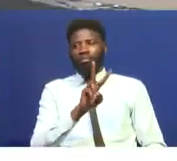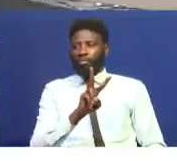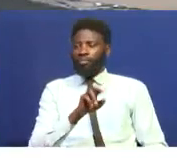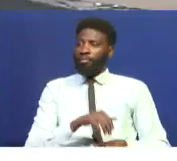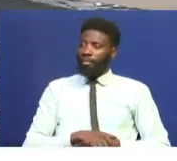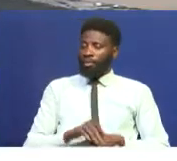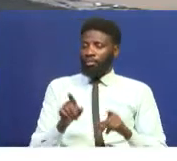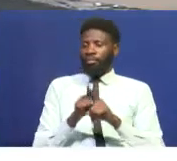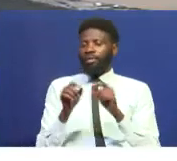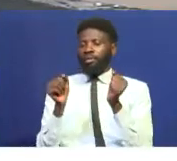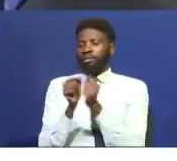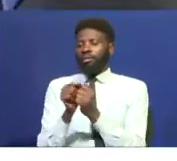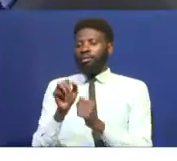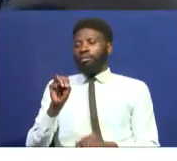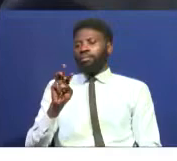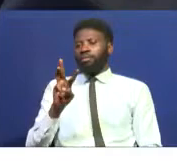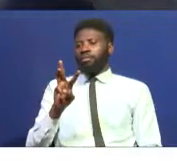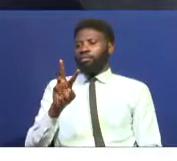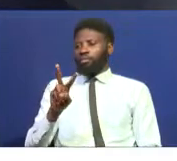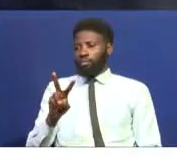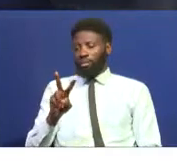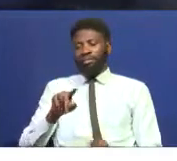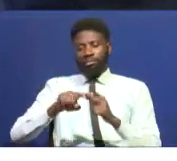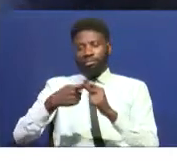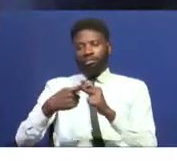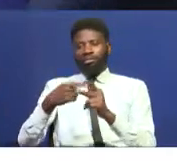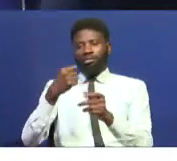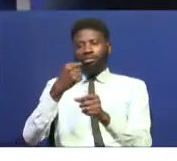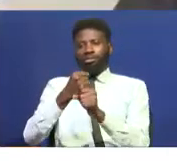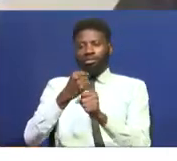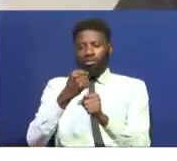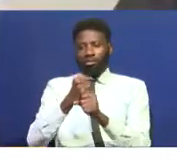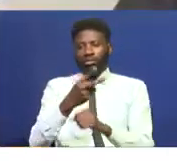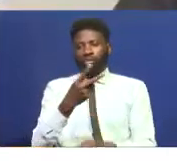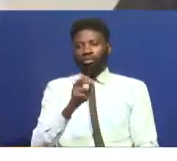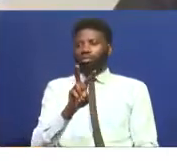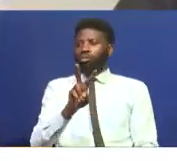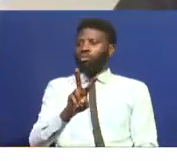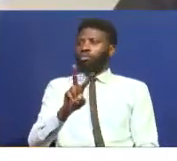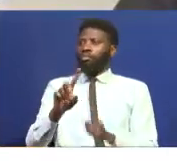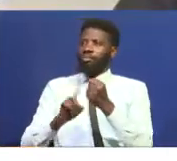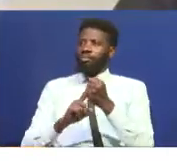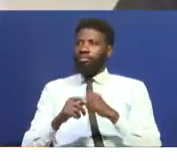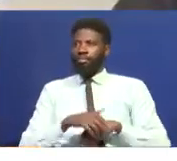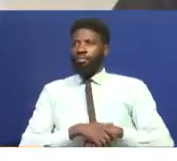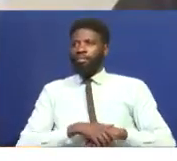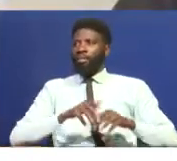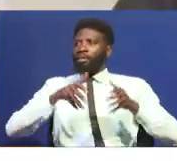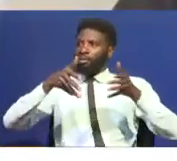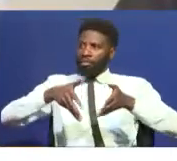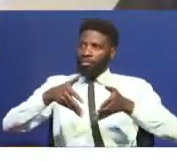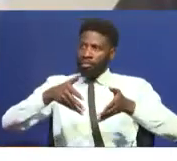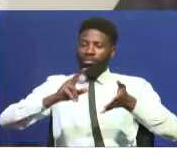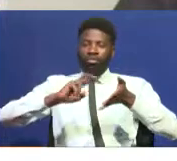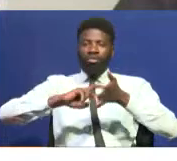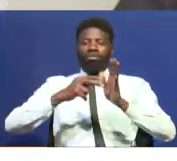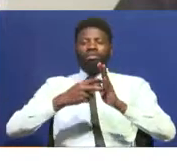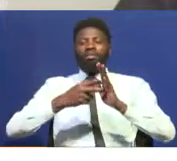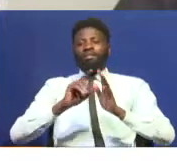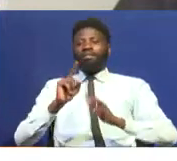megawatt supercomputer, and will begin operations in 2026. The current project, the first phase of it